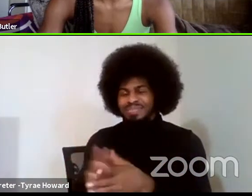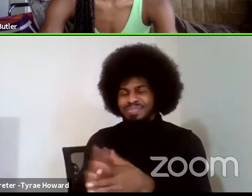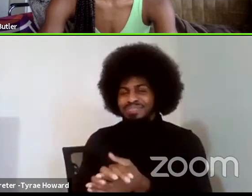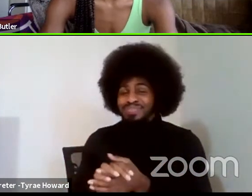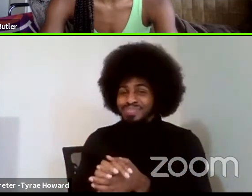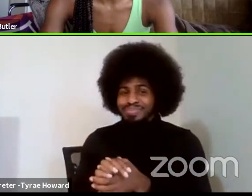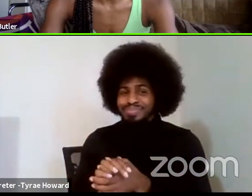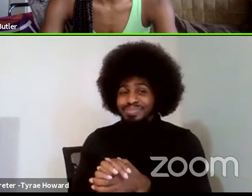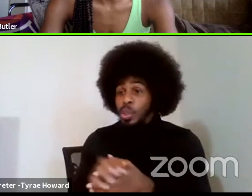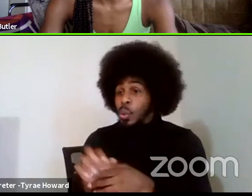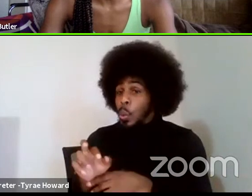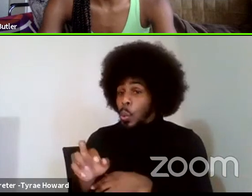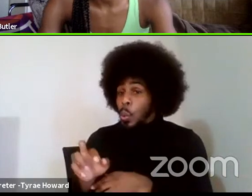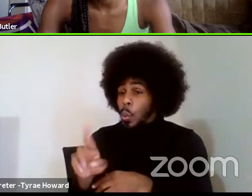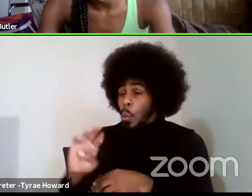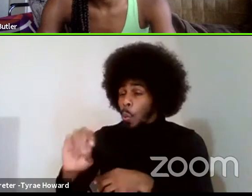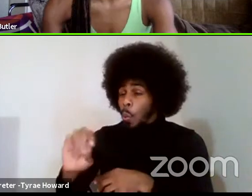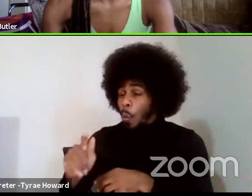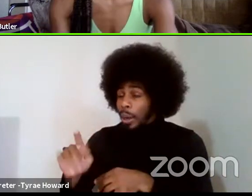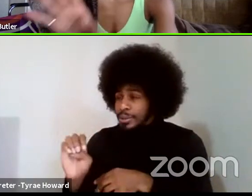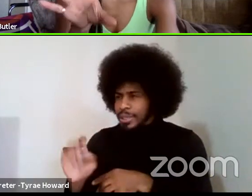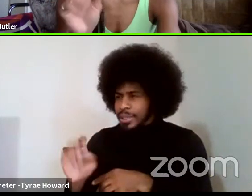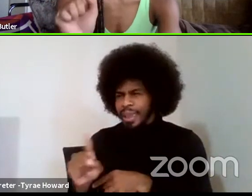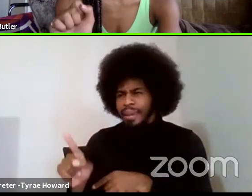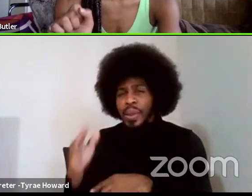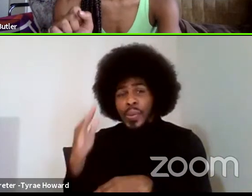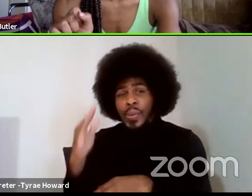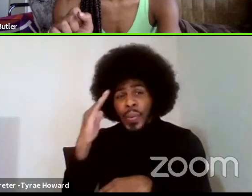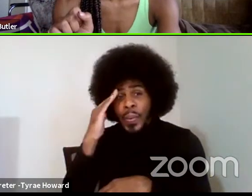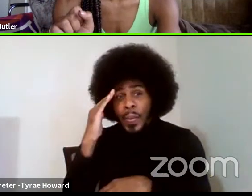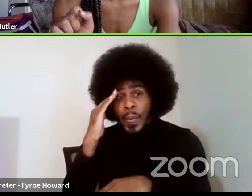paving the way for people like me.